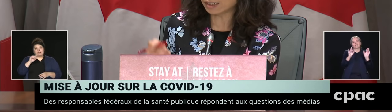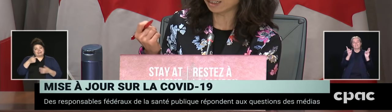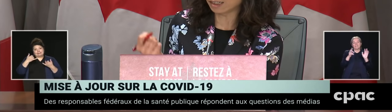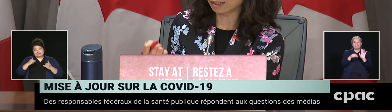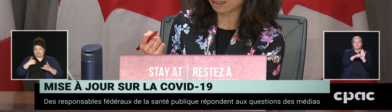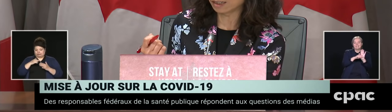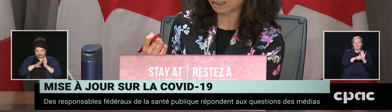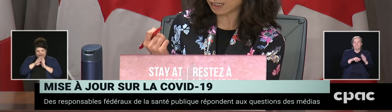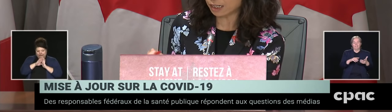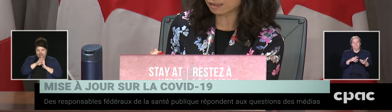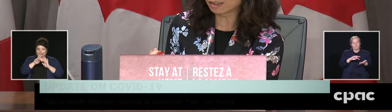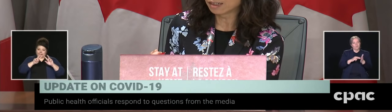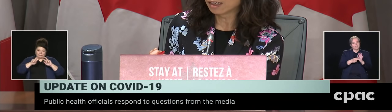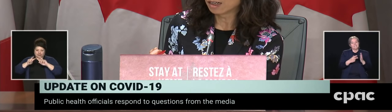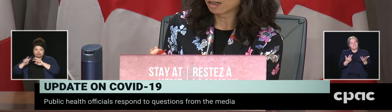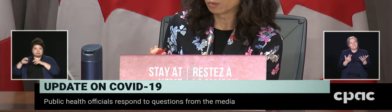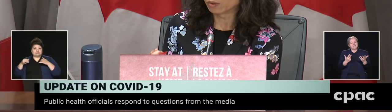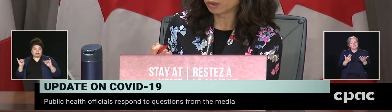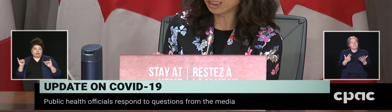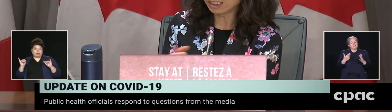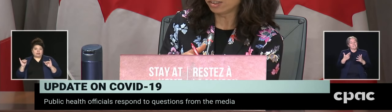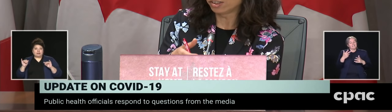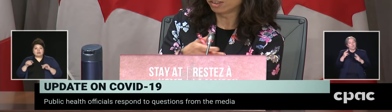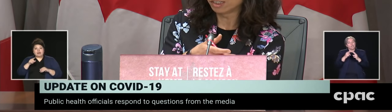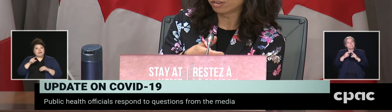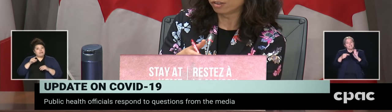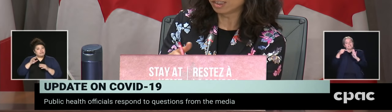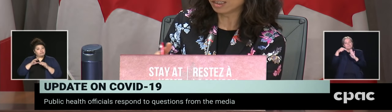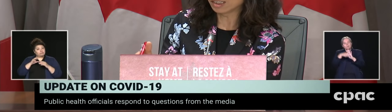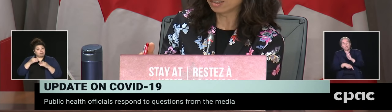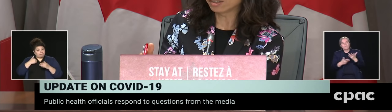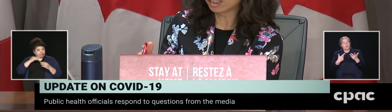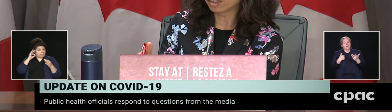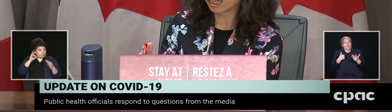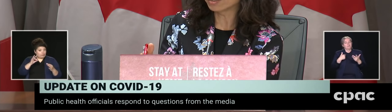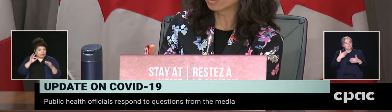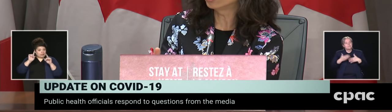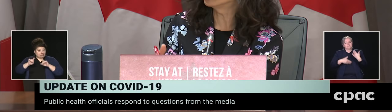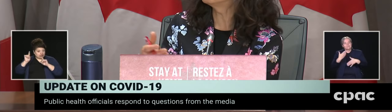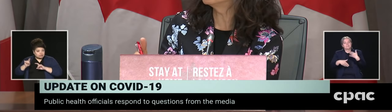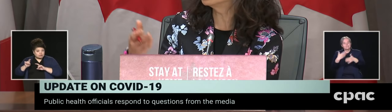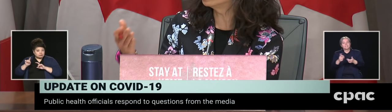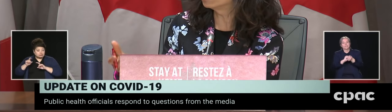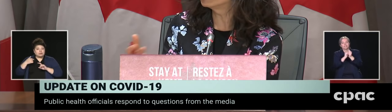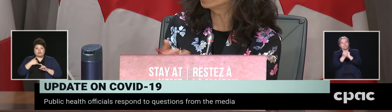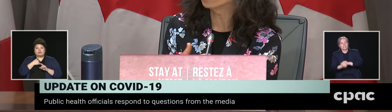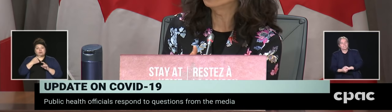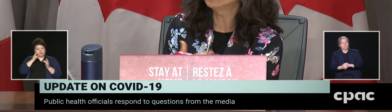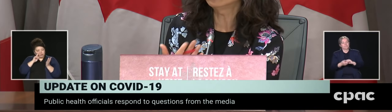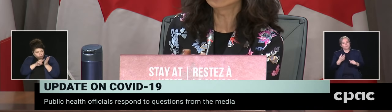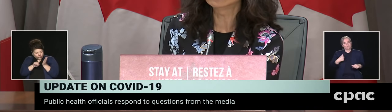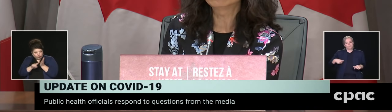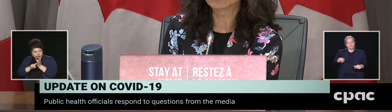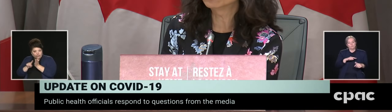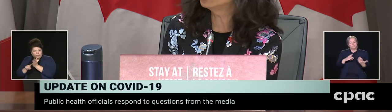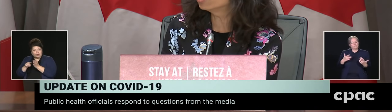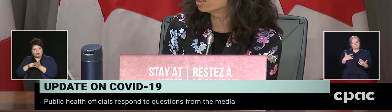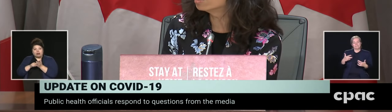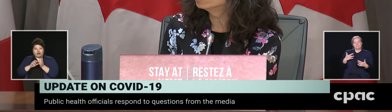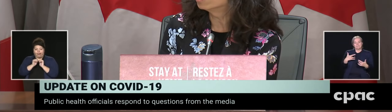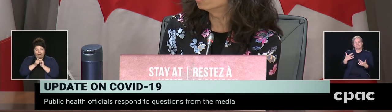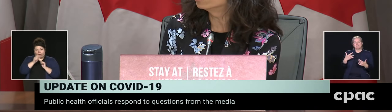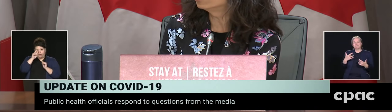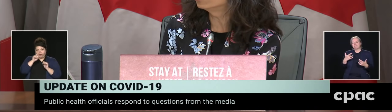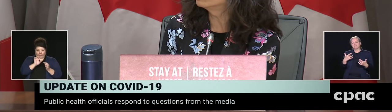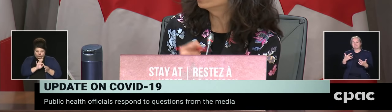had a test, what we need to do is do these studies so that you know how to interpret that test. So I do think it's